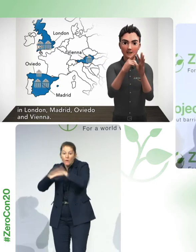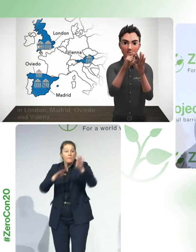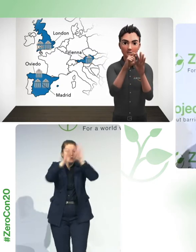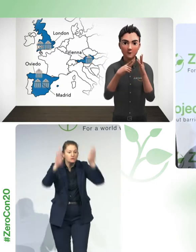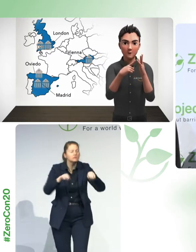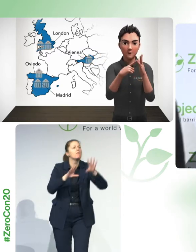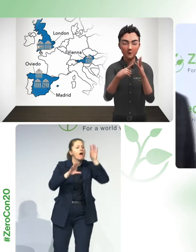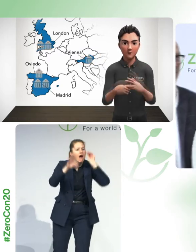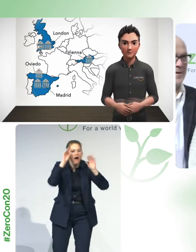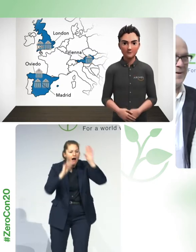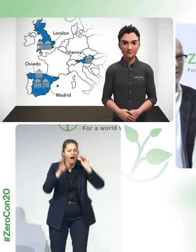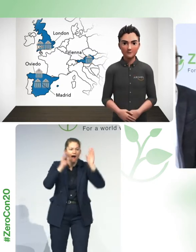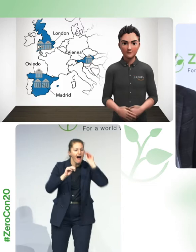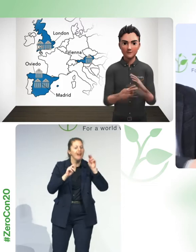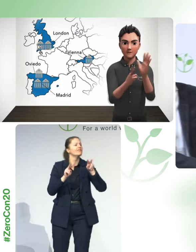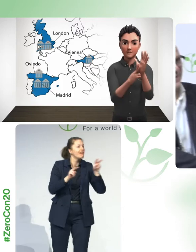independently.